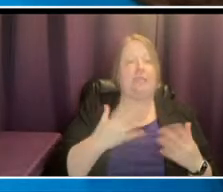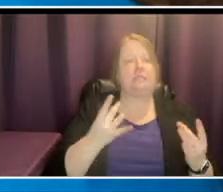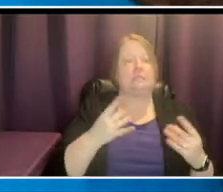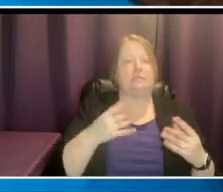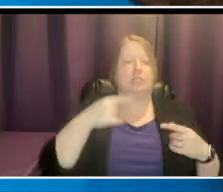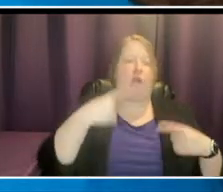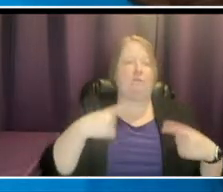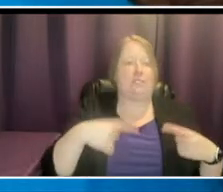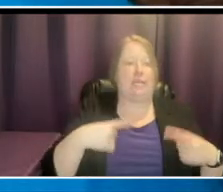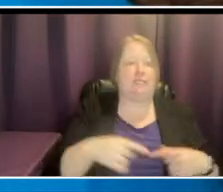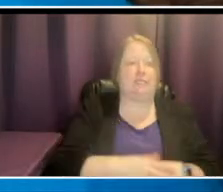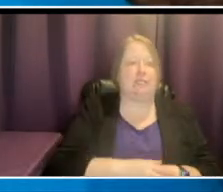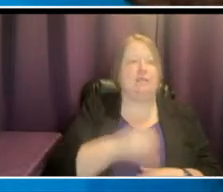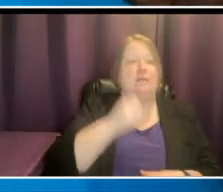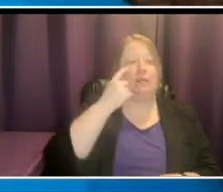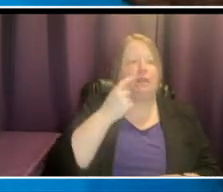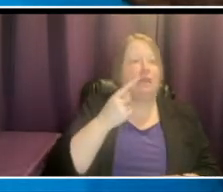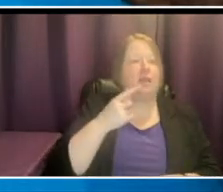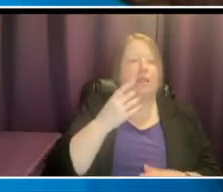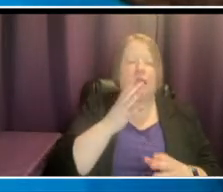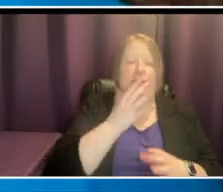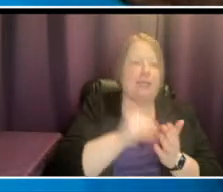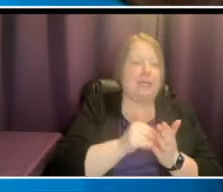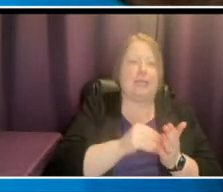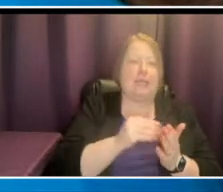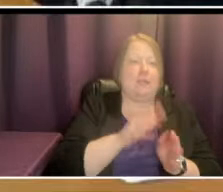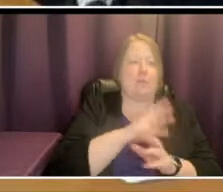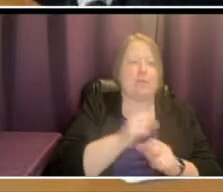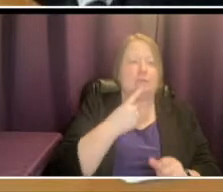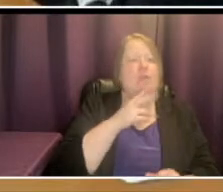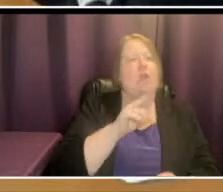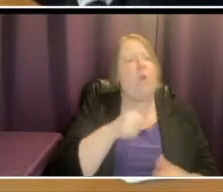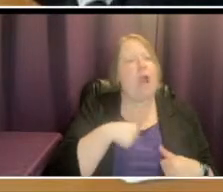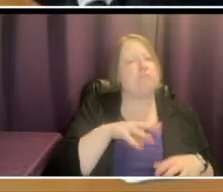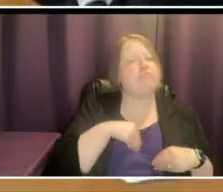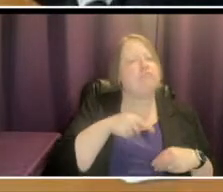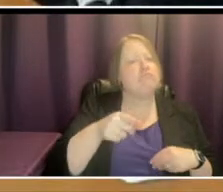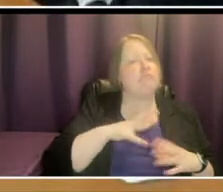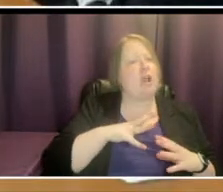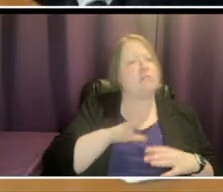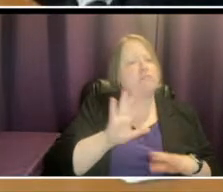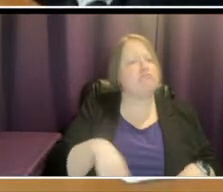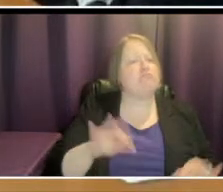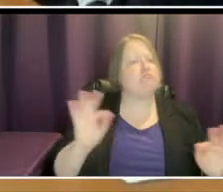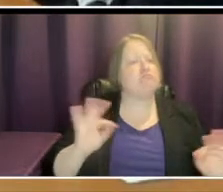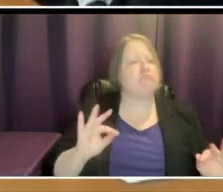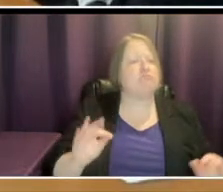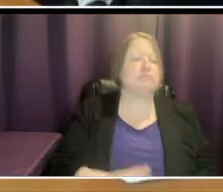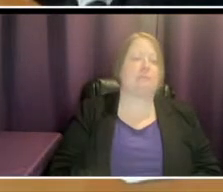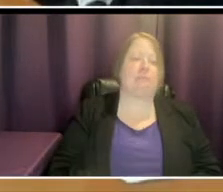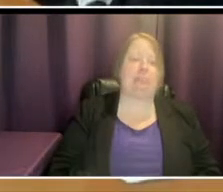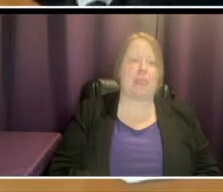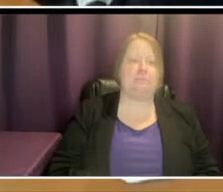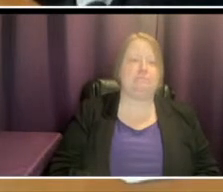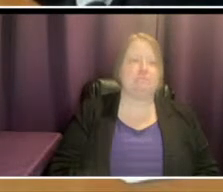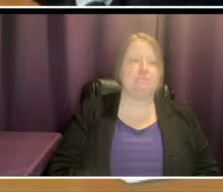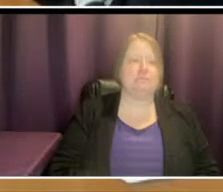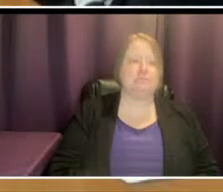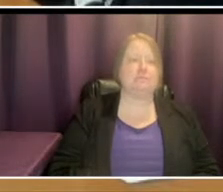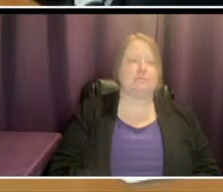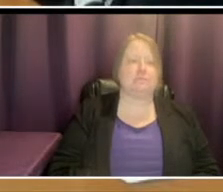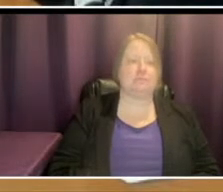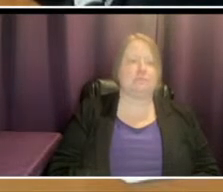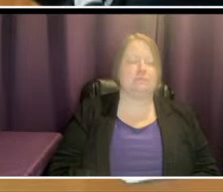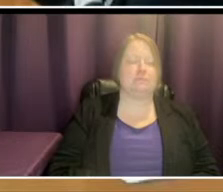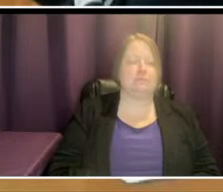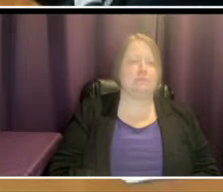because the president was basically saying, I'm okay with this. I had a conversation at some point in